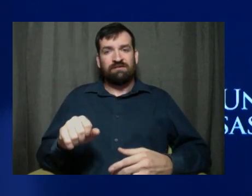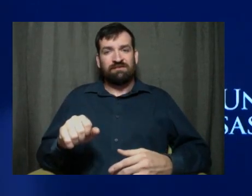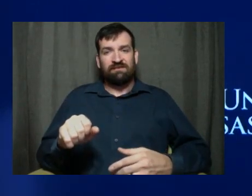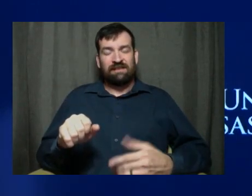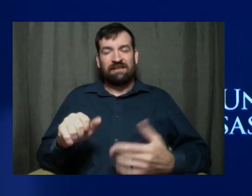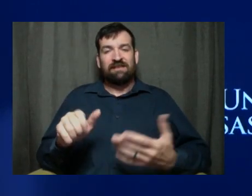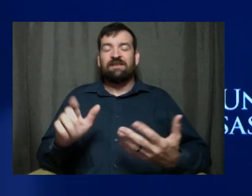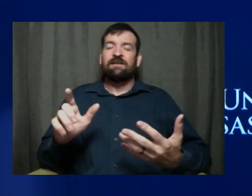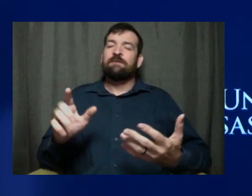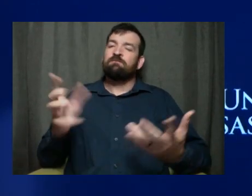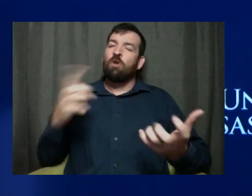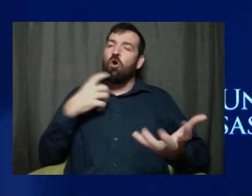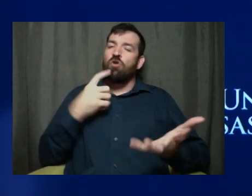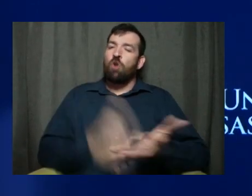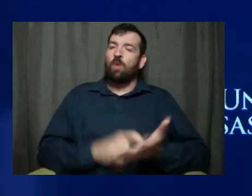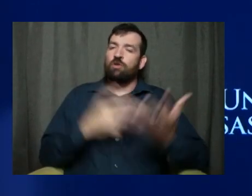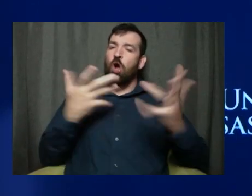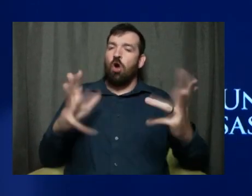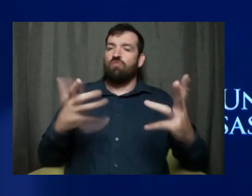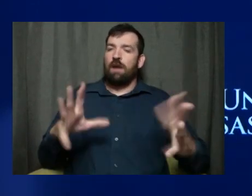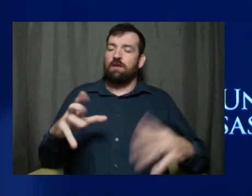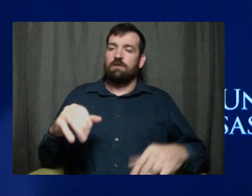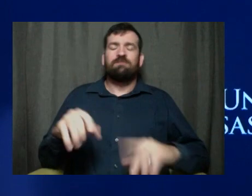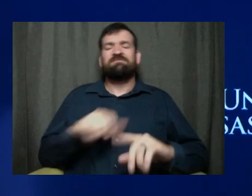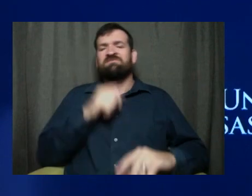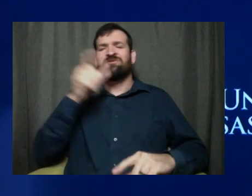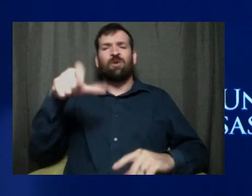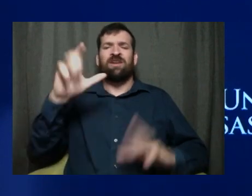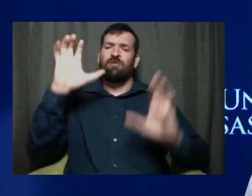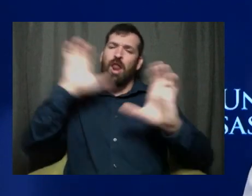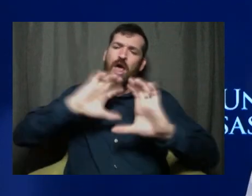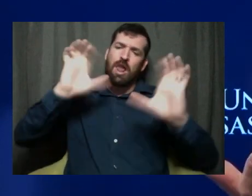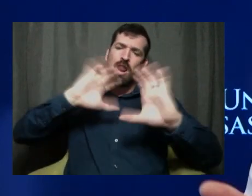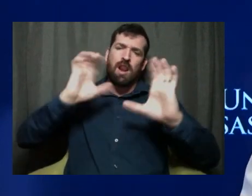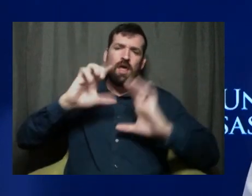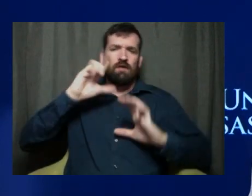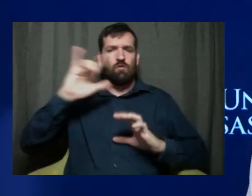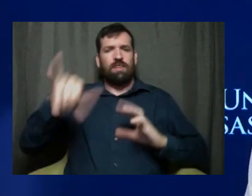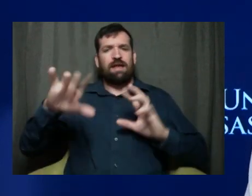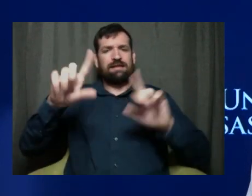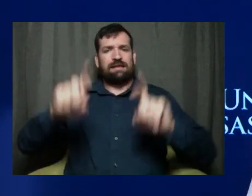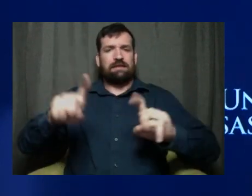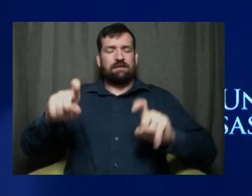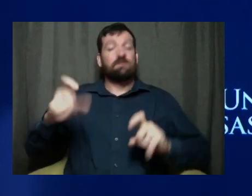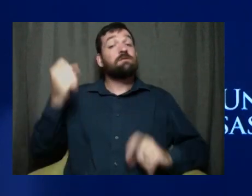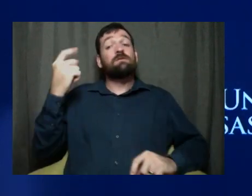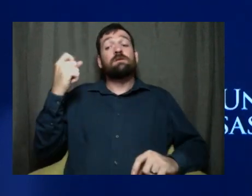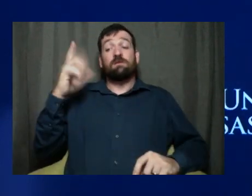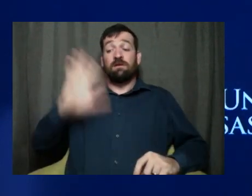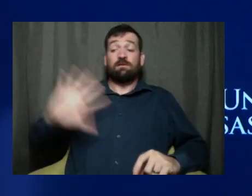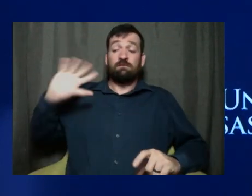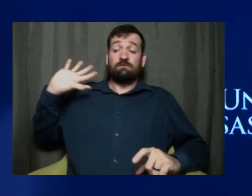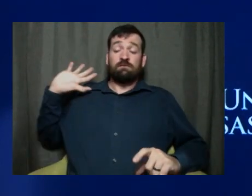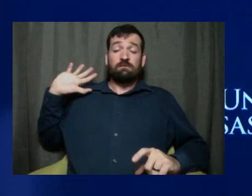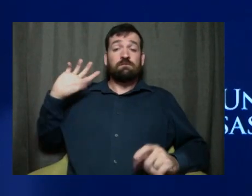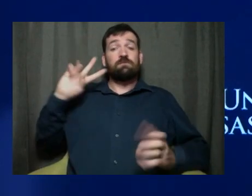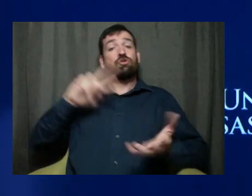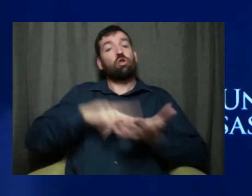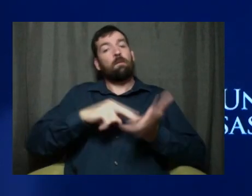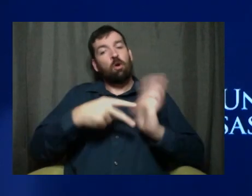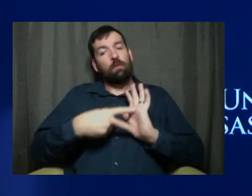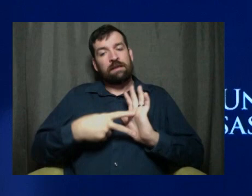I don't think you need to go hunting for your newborn screening from 30 years ago, because those, even then, the purpose of newborn